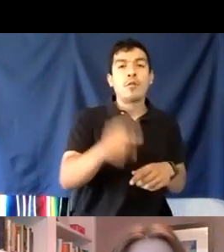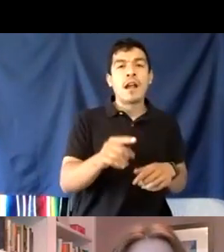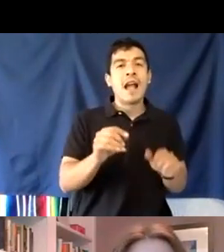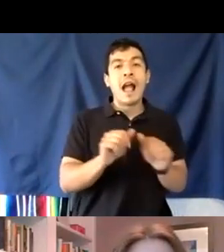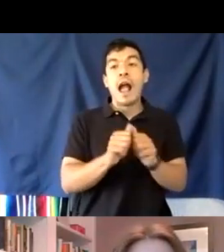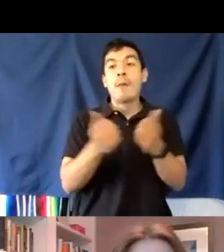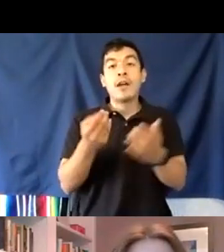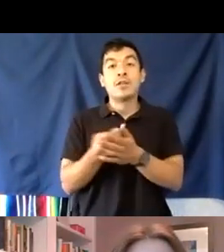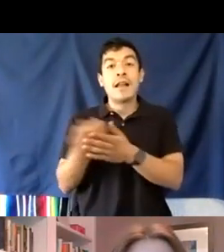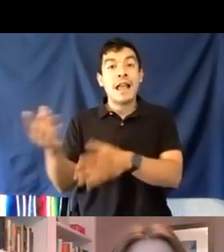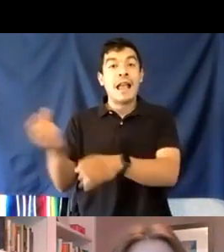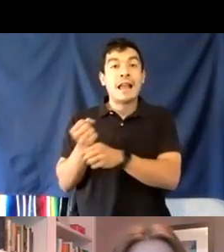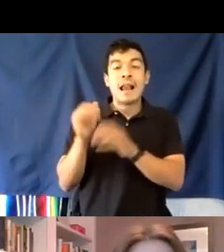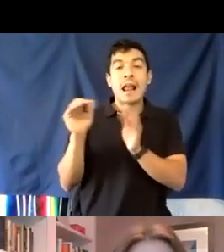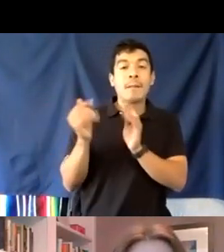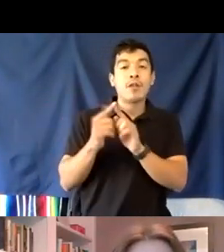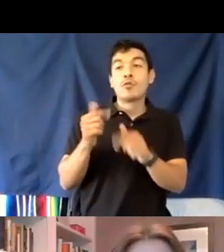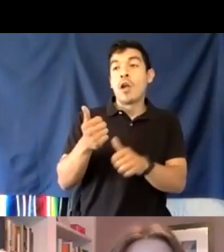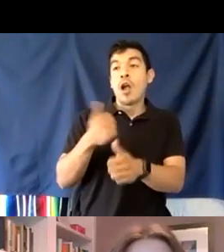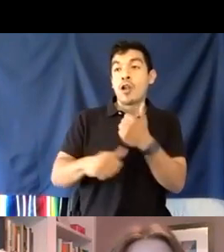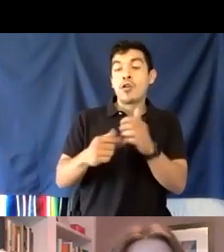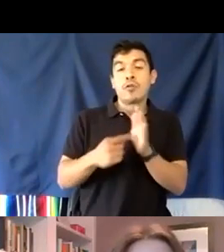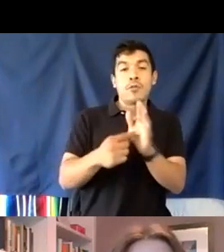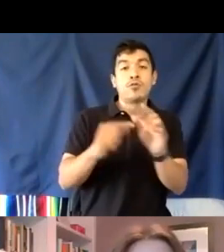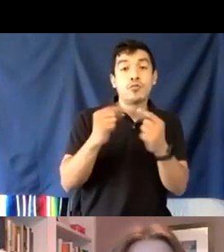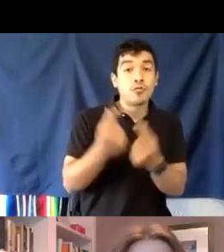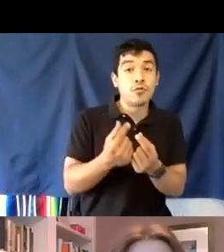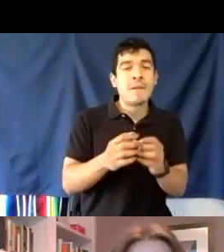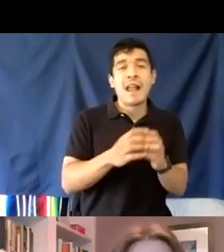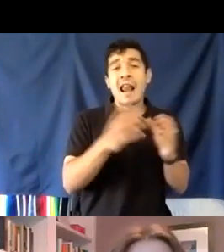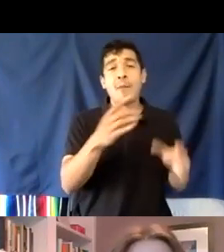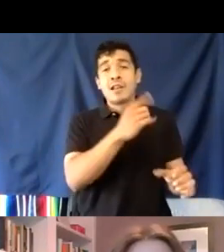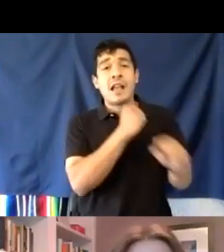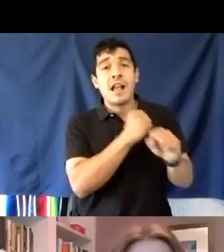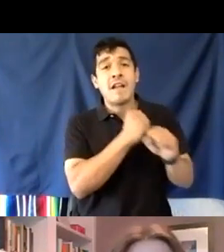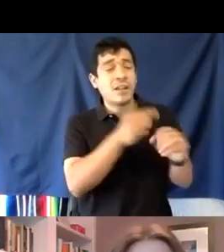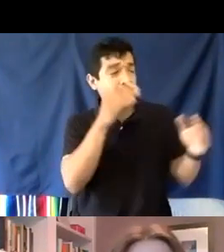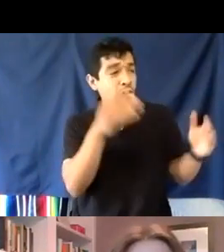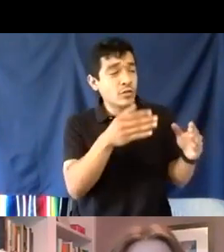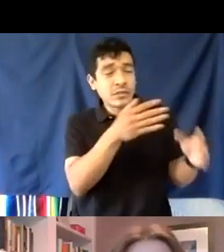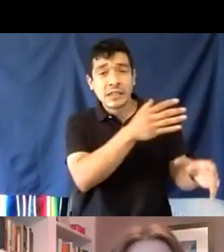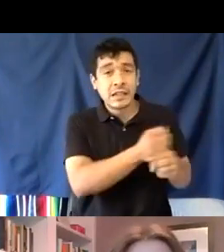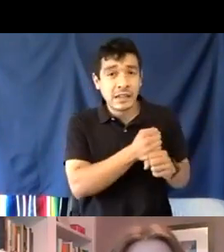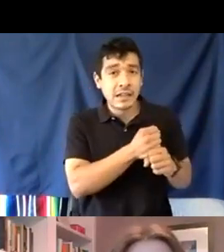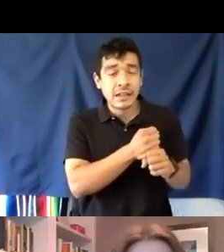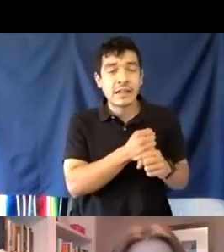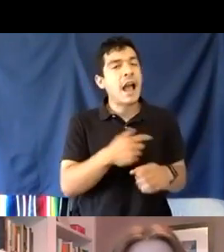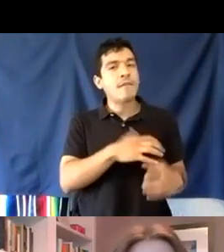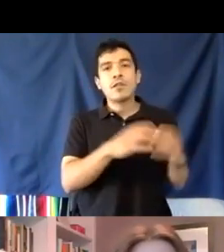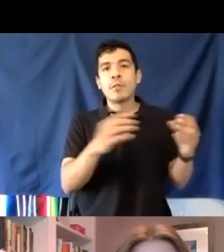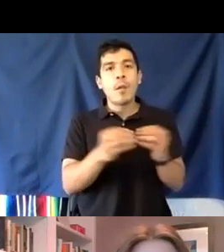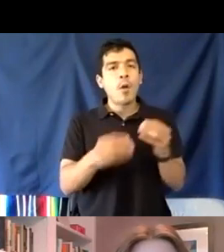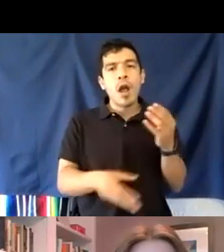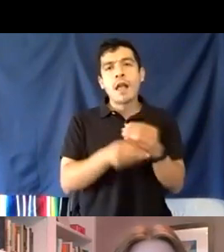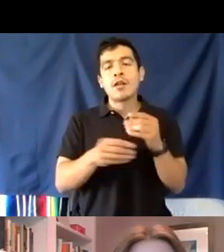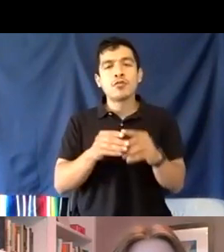getting compared to the non underrepresented groups, and how much advertising focus are they getting? There's so many more additions to that